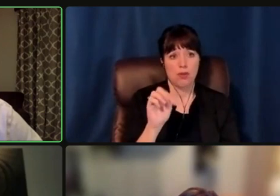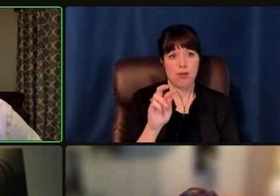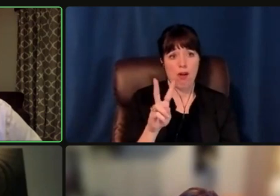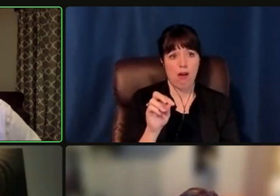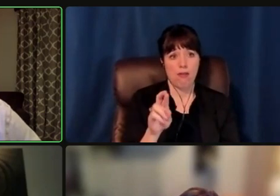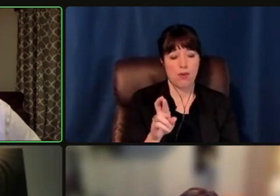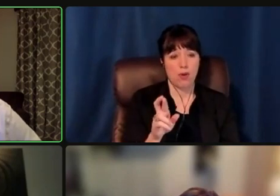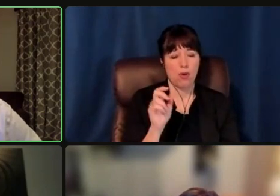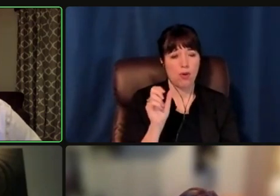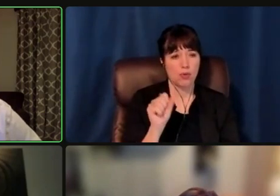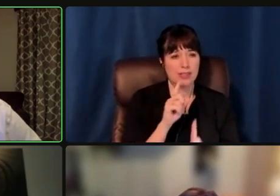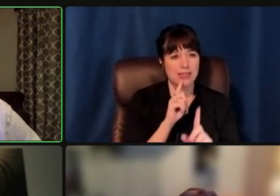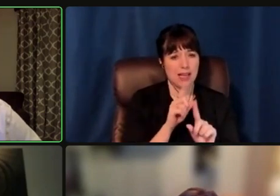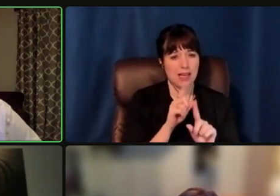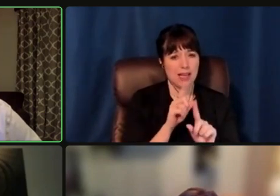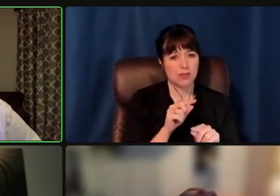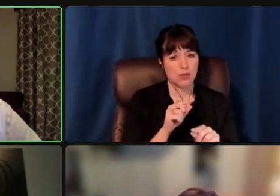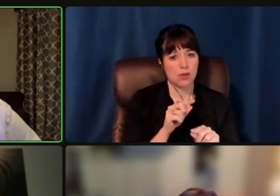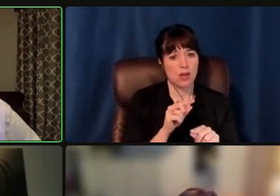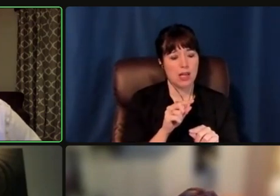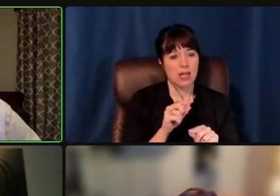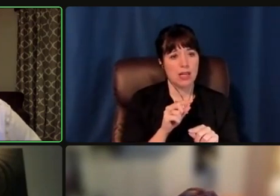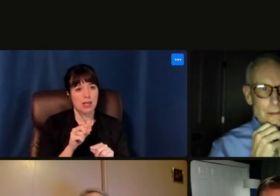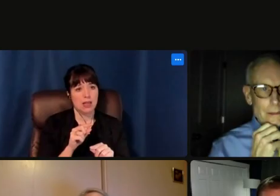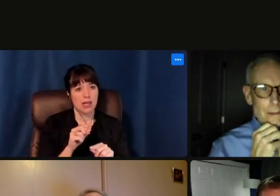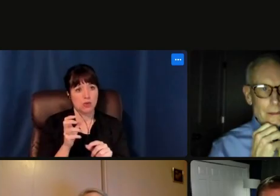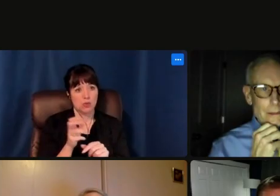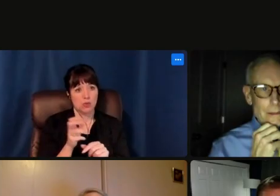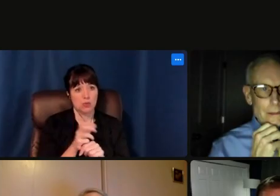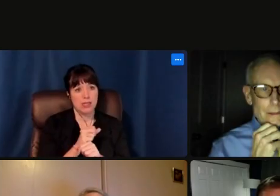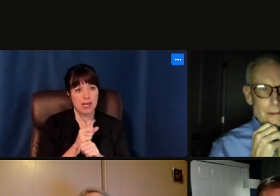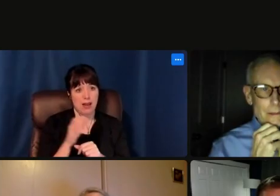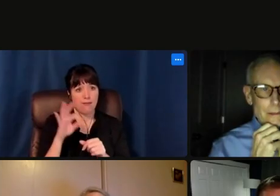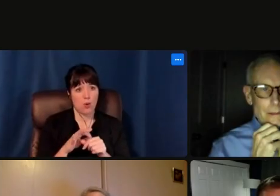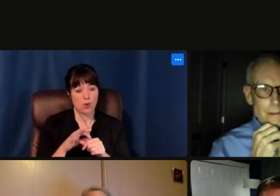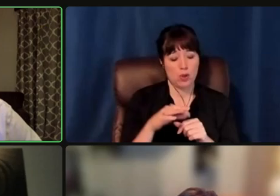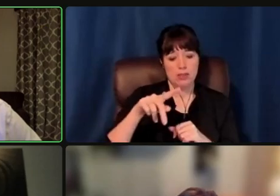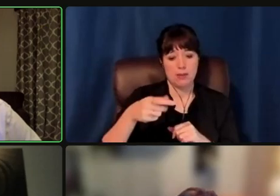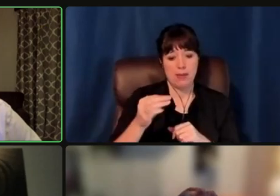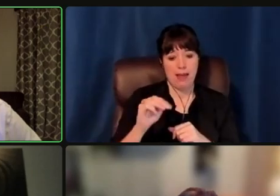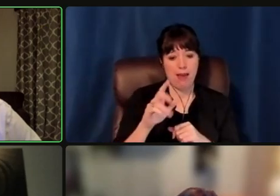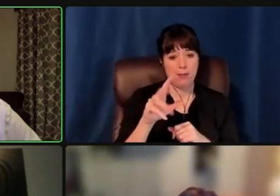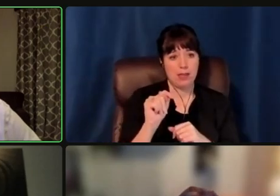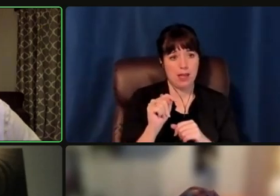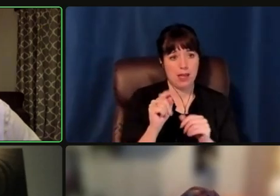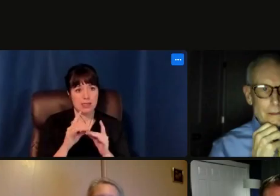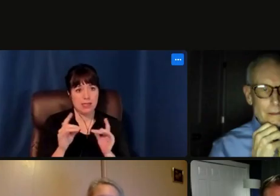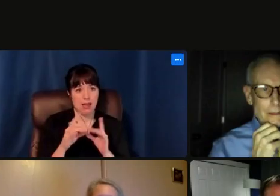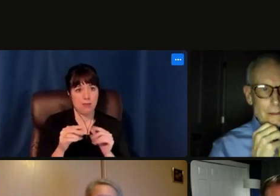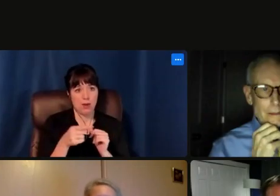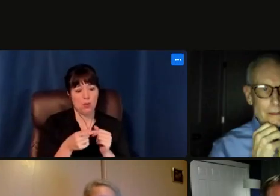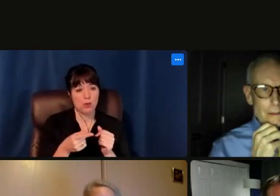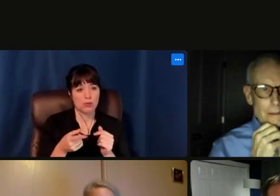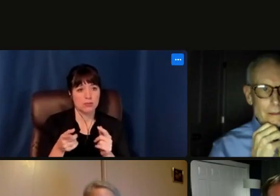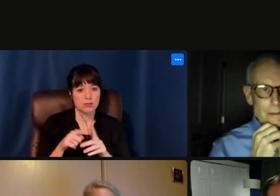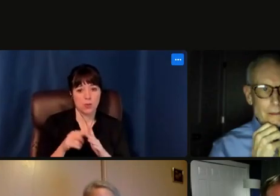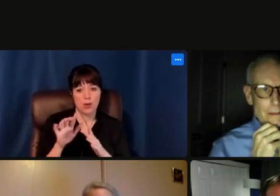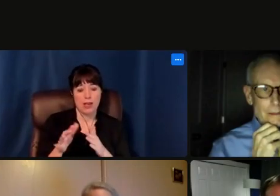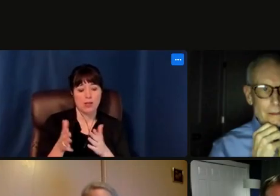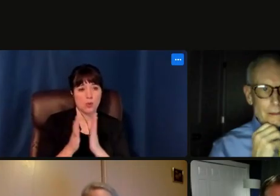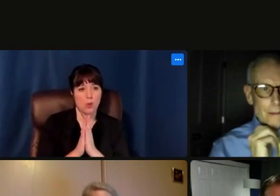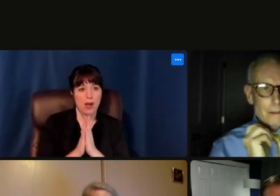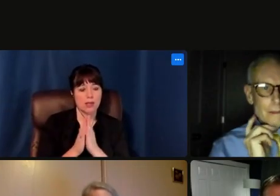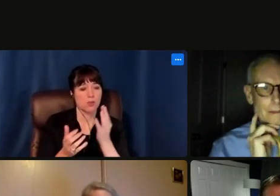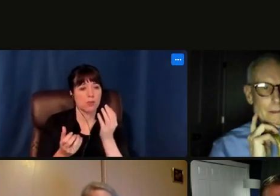know, the deadline to get a voter's pamphlet statement, which I think is what originally generated, you know, his request was to, you know,